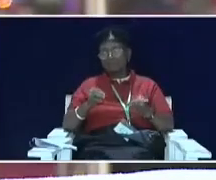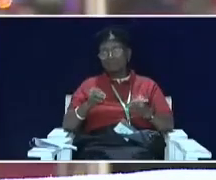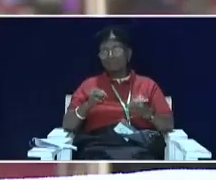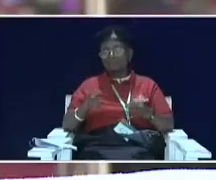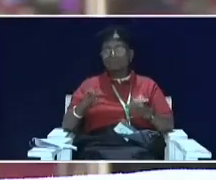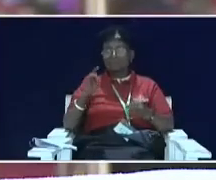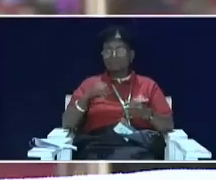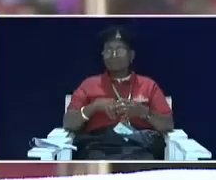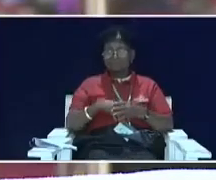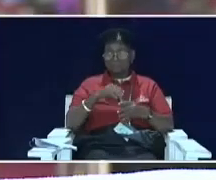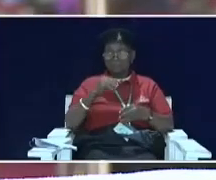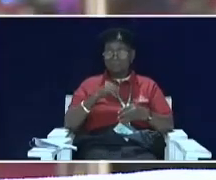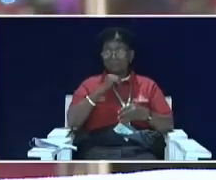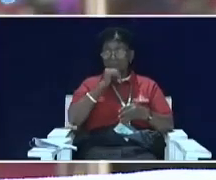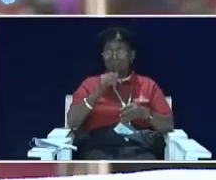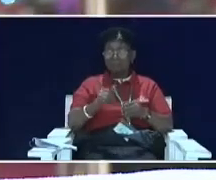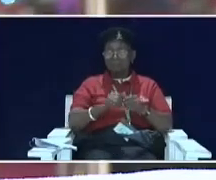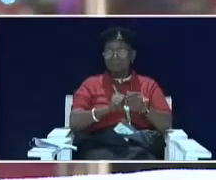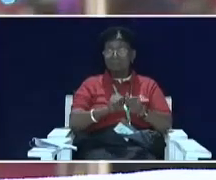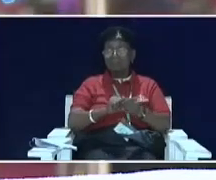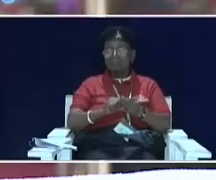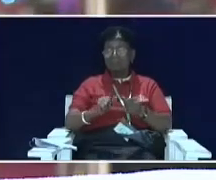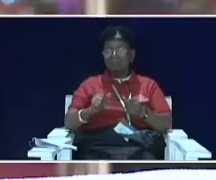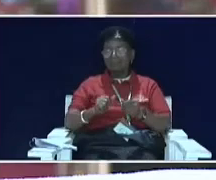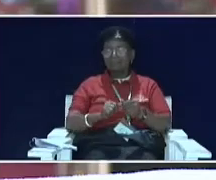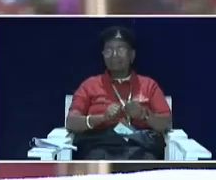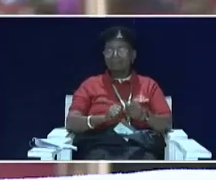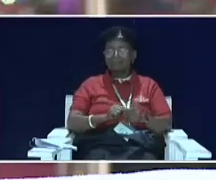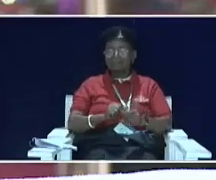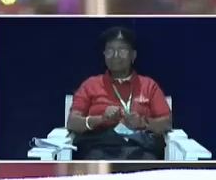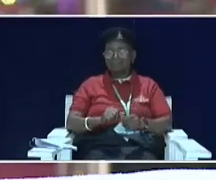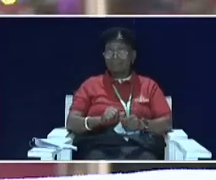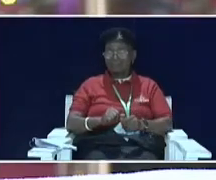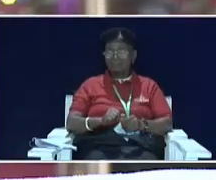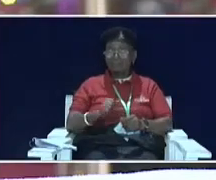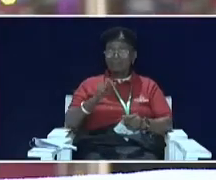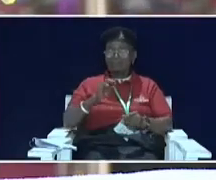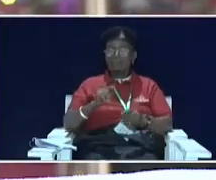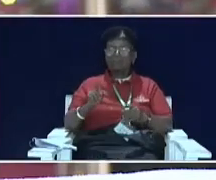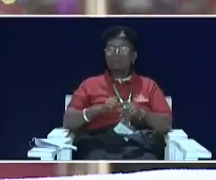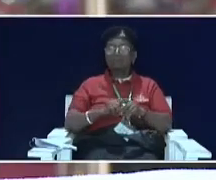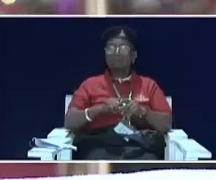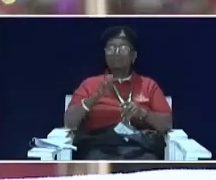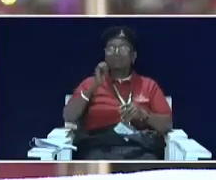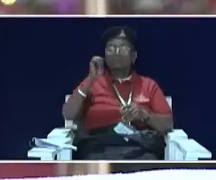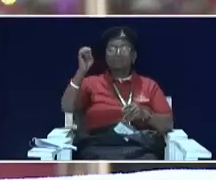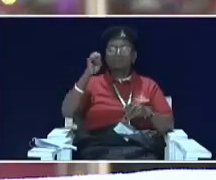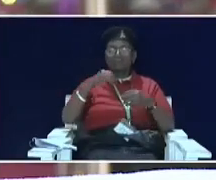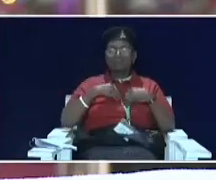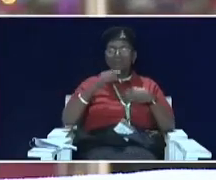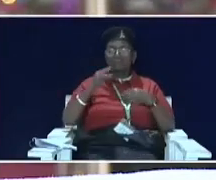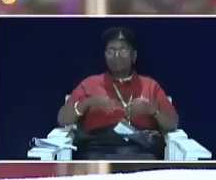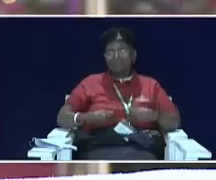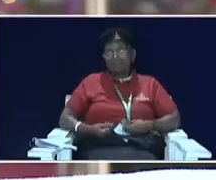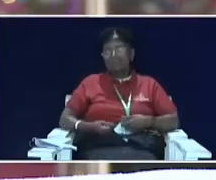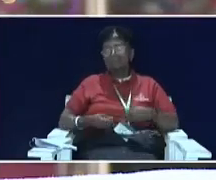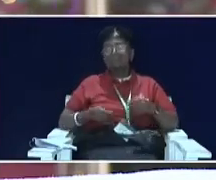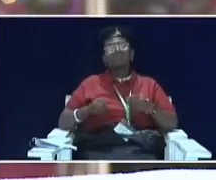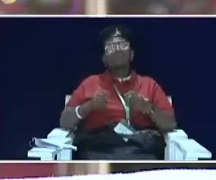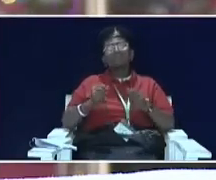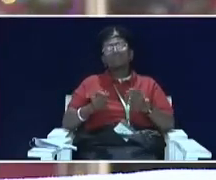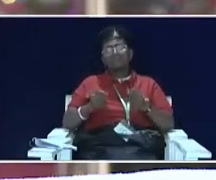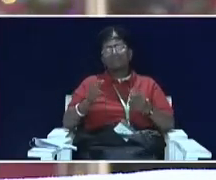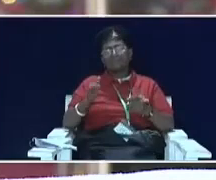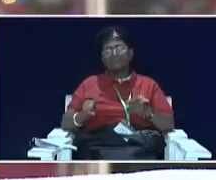he or she had been getting tired quickly and repeatedly.